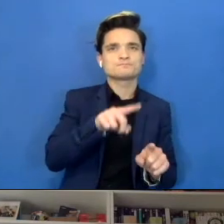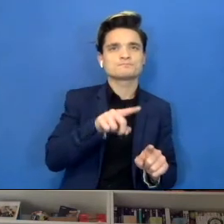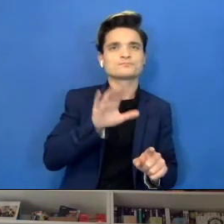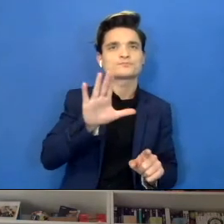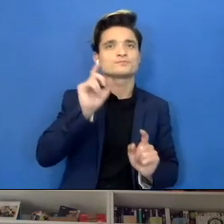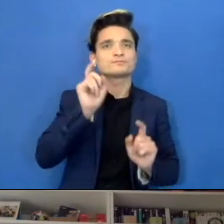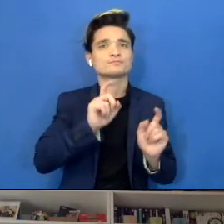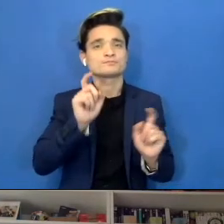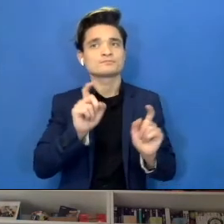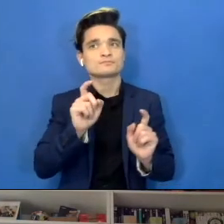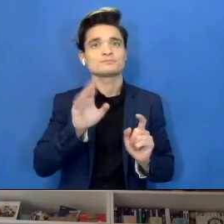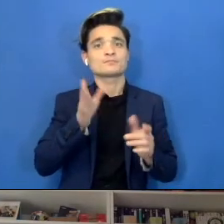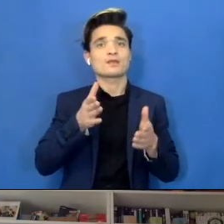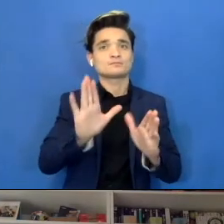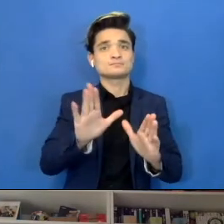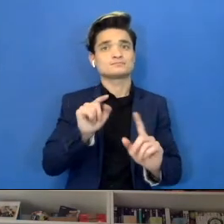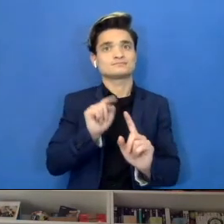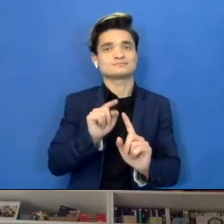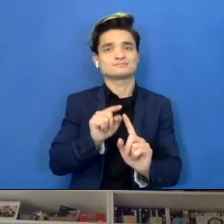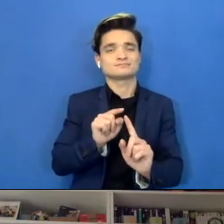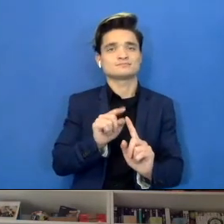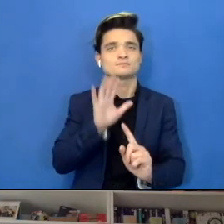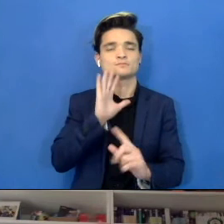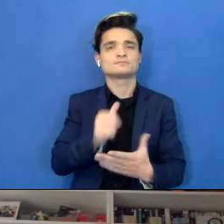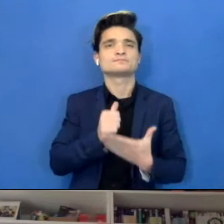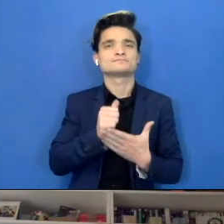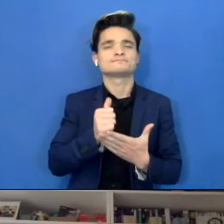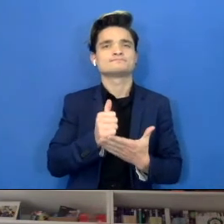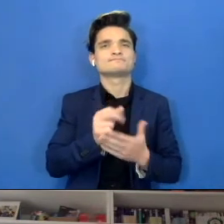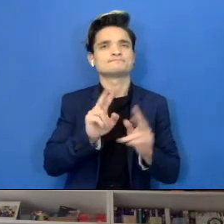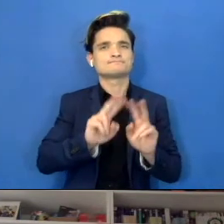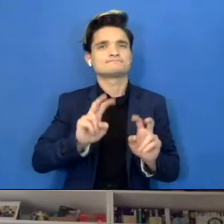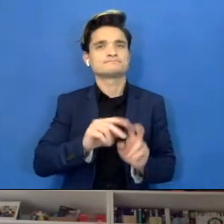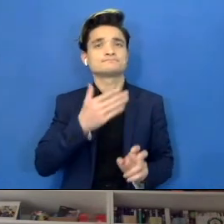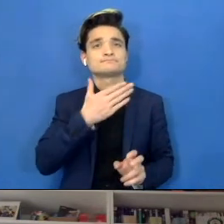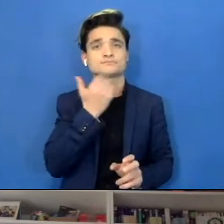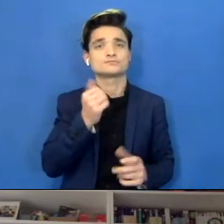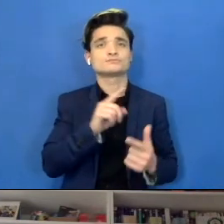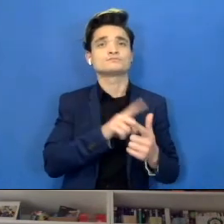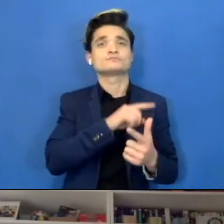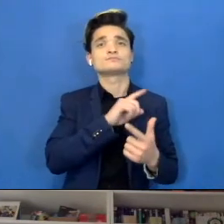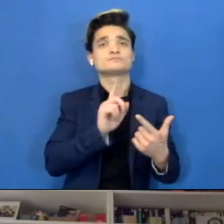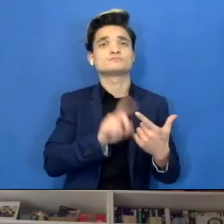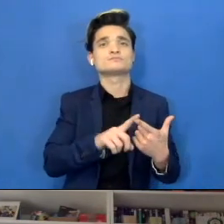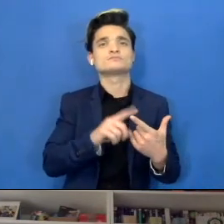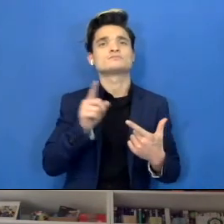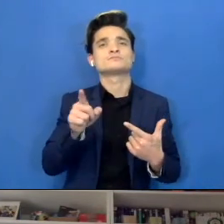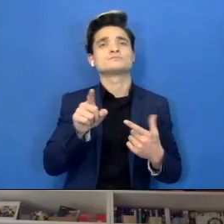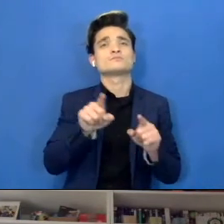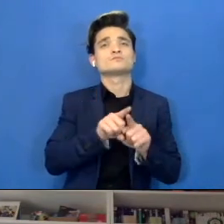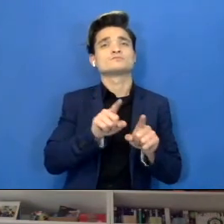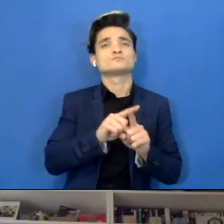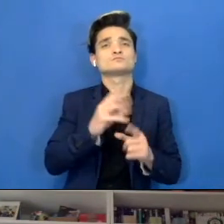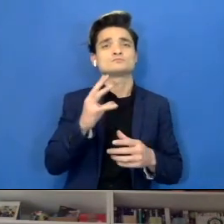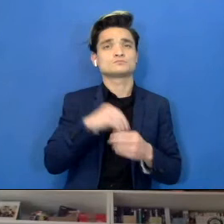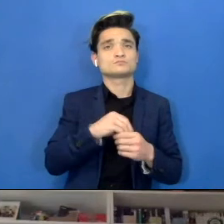said, yes, I might be stopping as an actor. So as an actor, Simone, I do not want